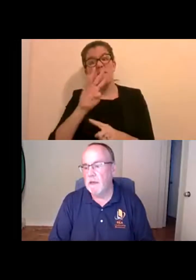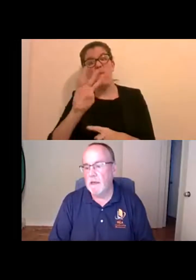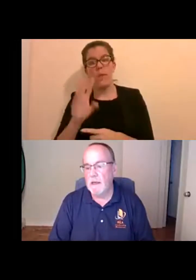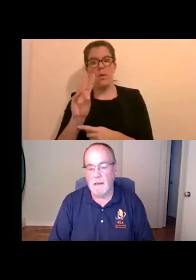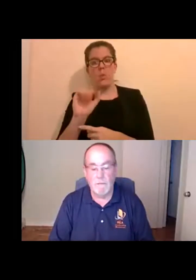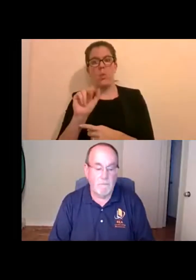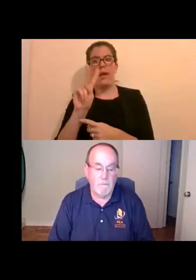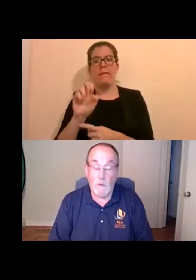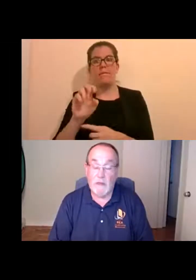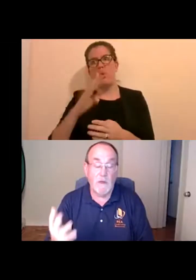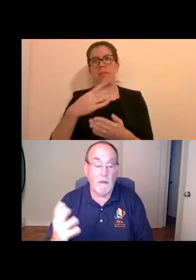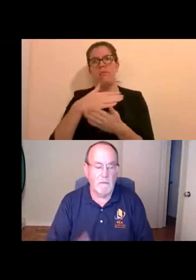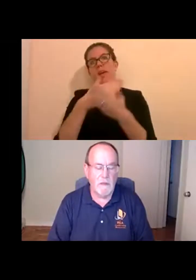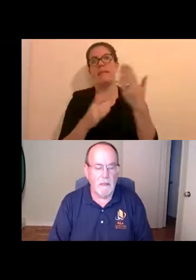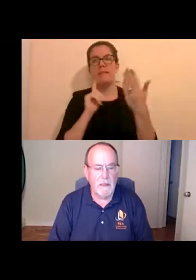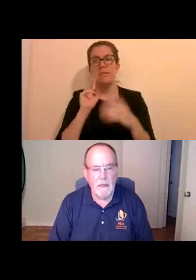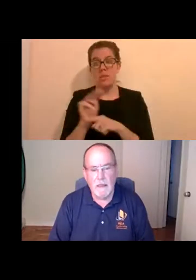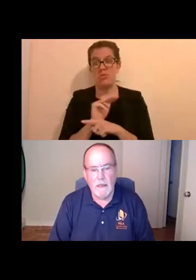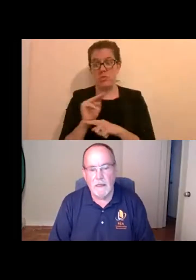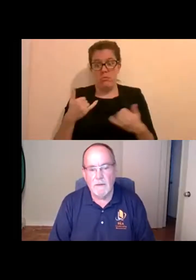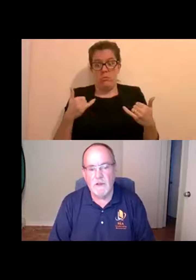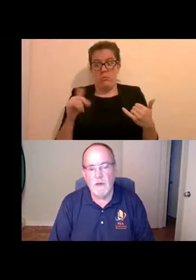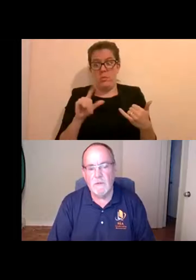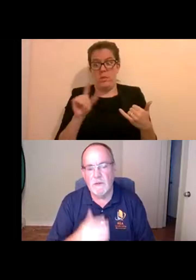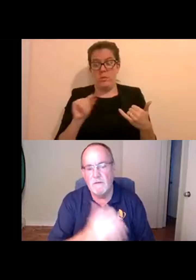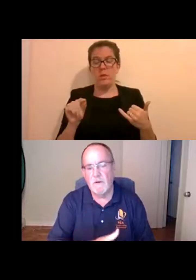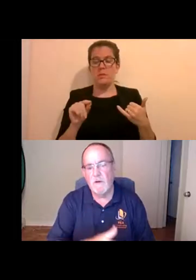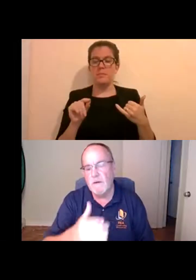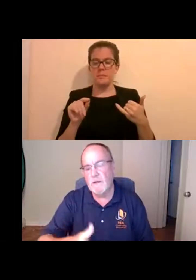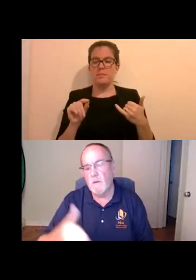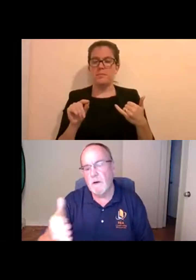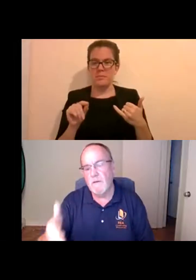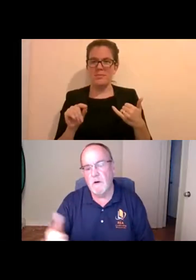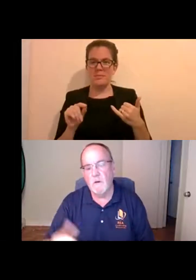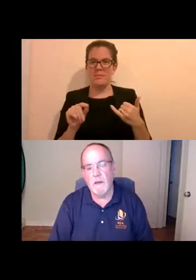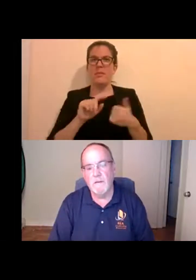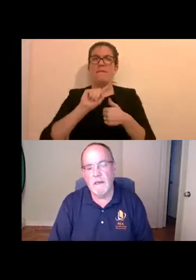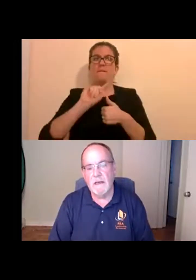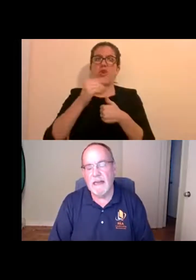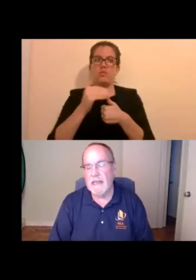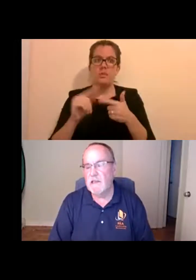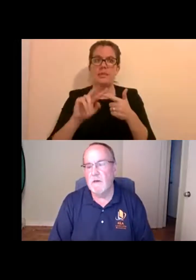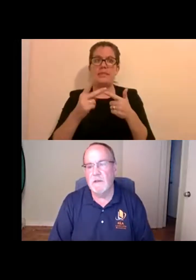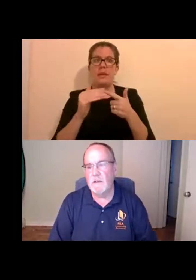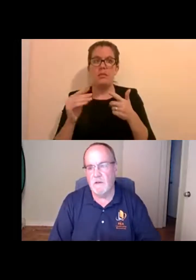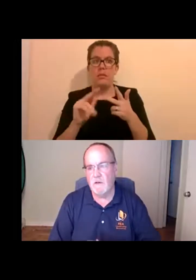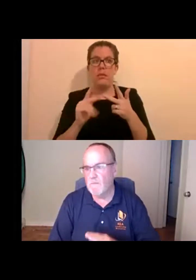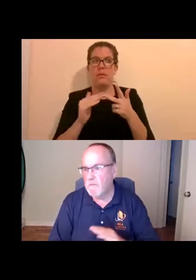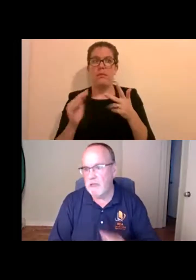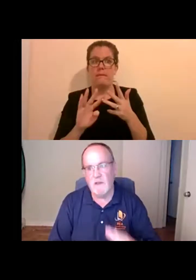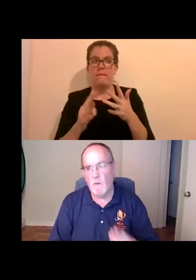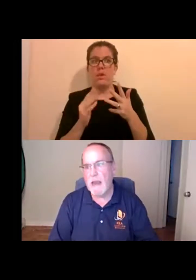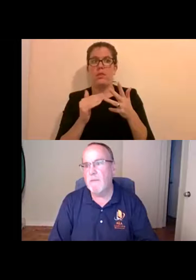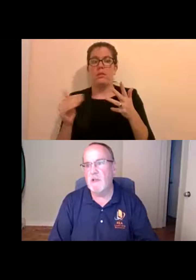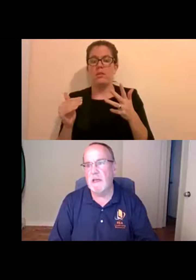to 2020, really, in terms of the 1st wave, 2nd wave, 3rd wave. And it has to do with just this